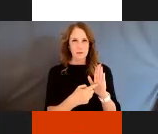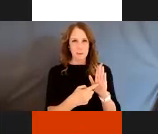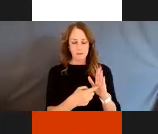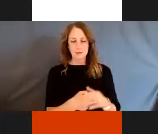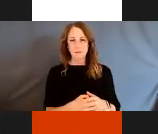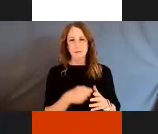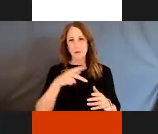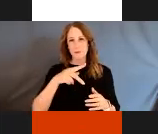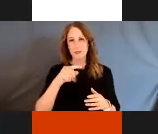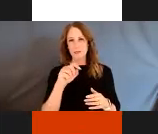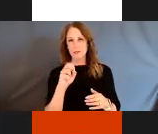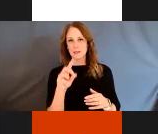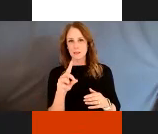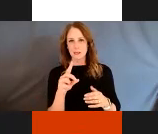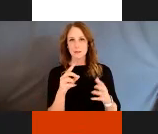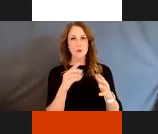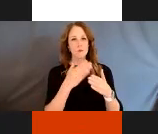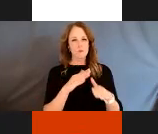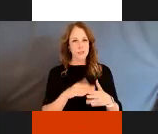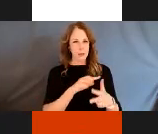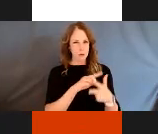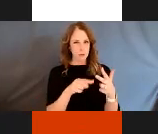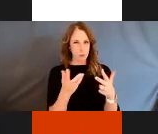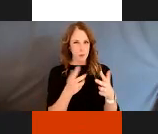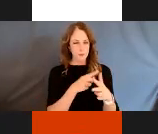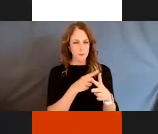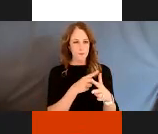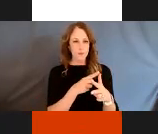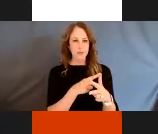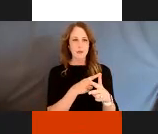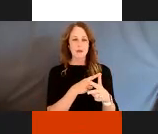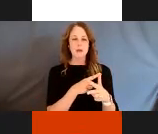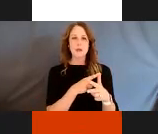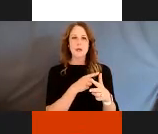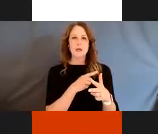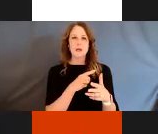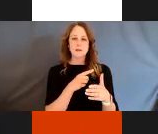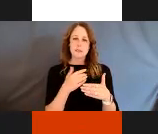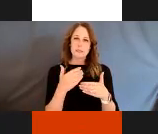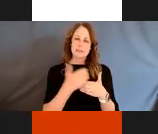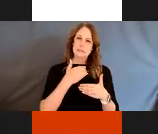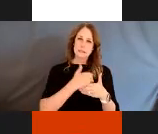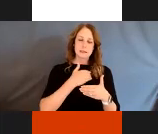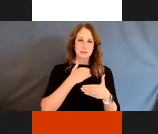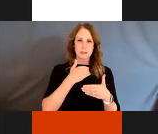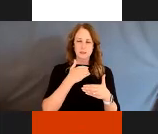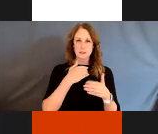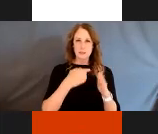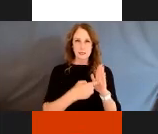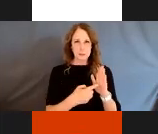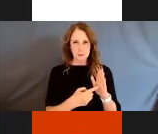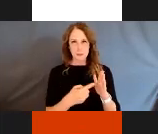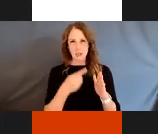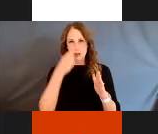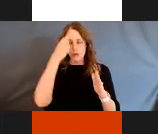down what these clusters are, the first symptom cluster is intrusive symptoms. These include